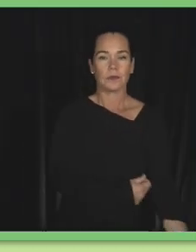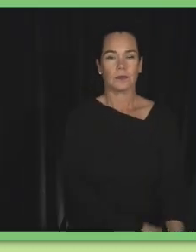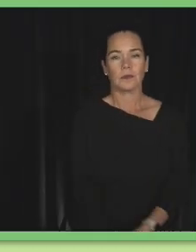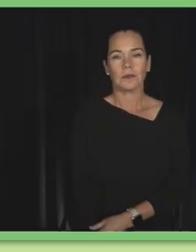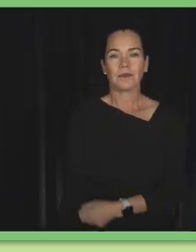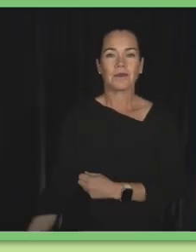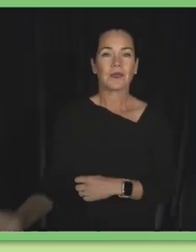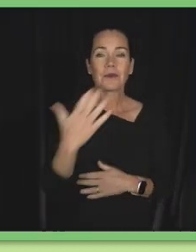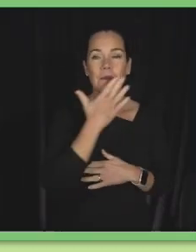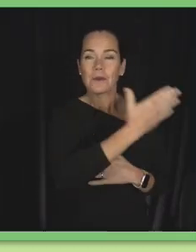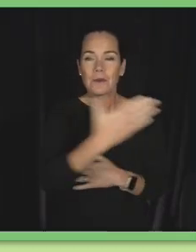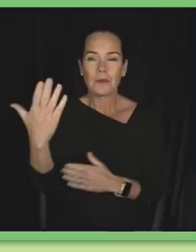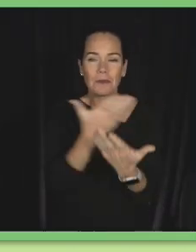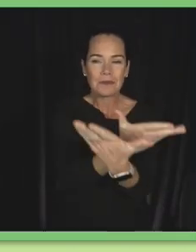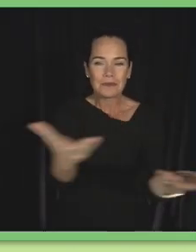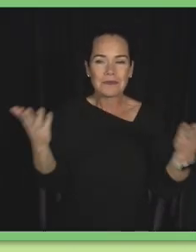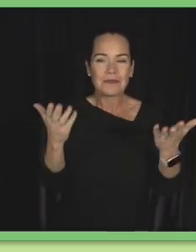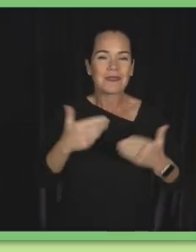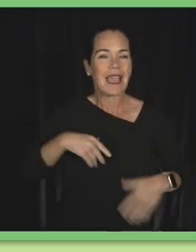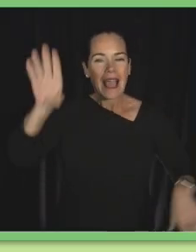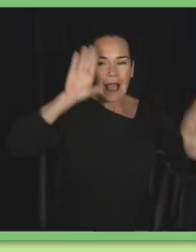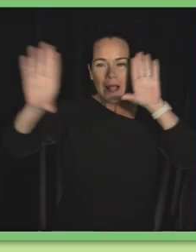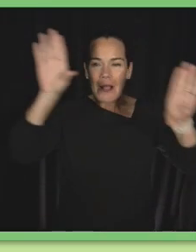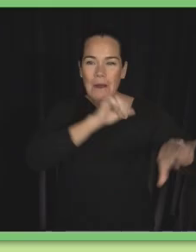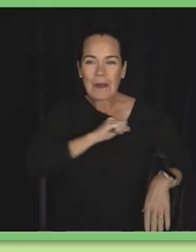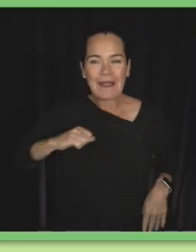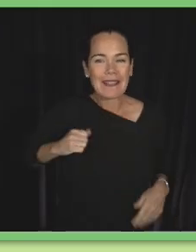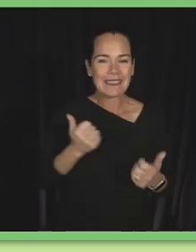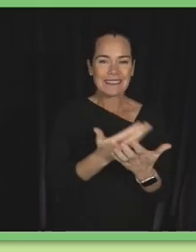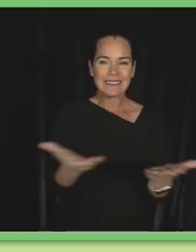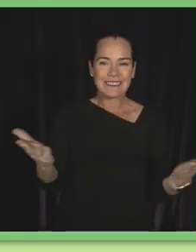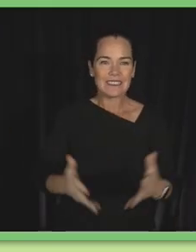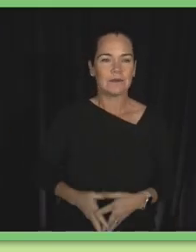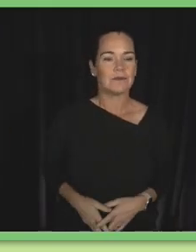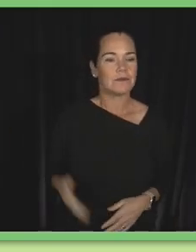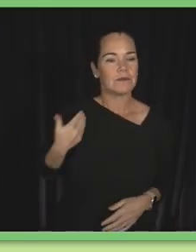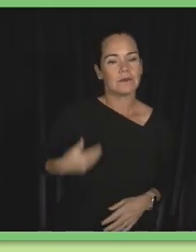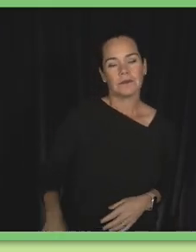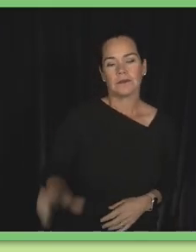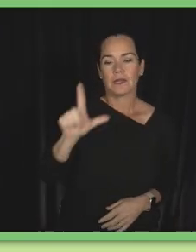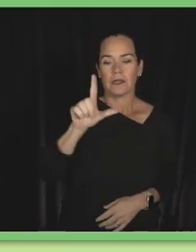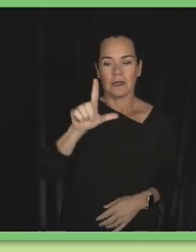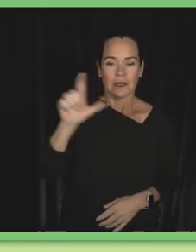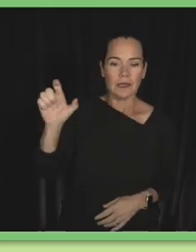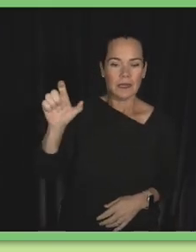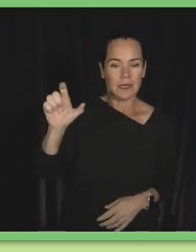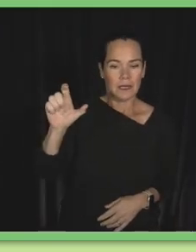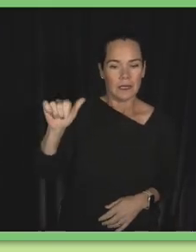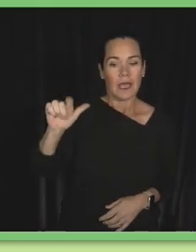Good morning, everyone. Hello, Atlanta. My name is Liguang